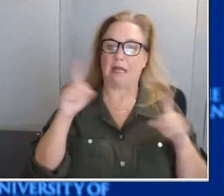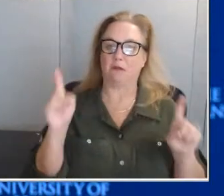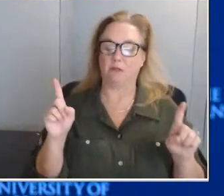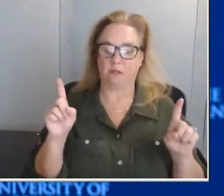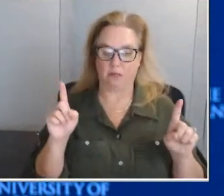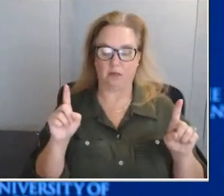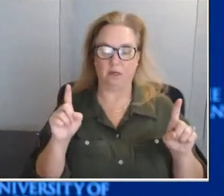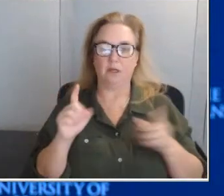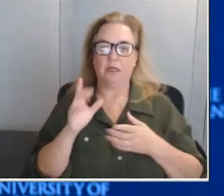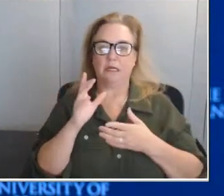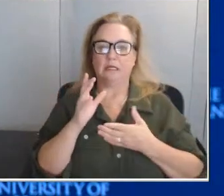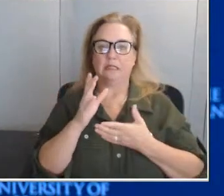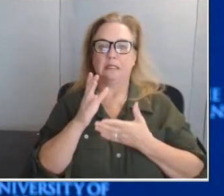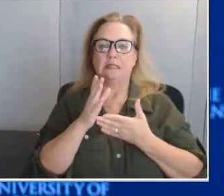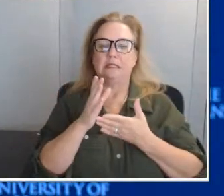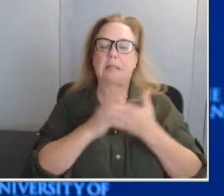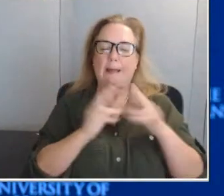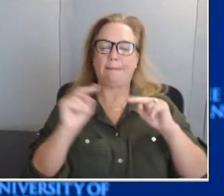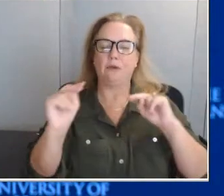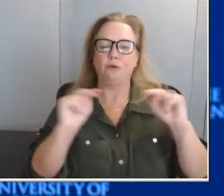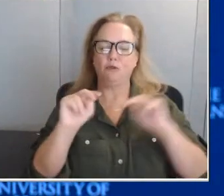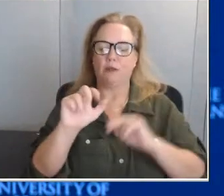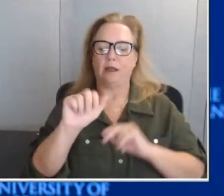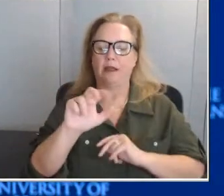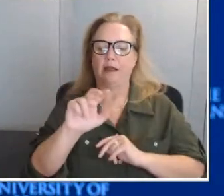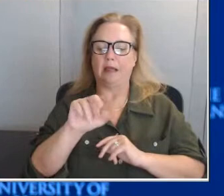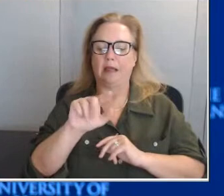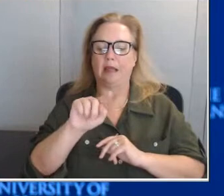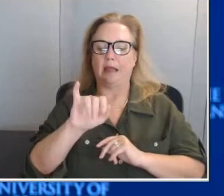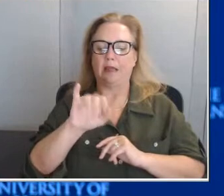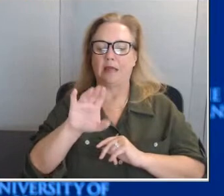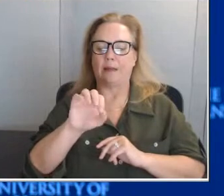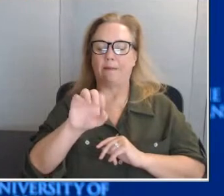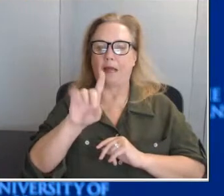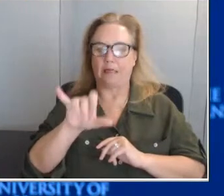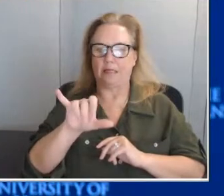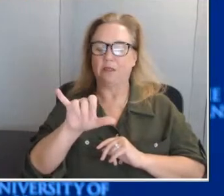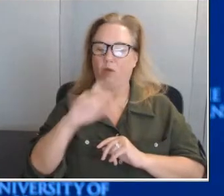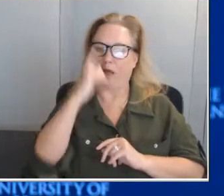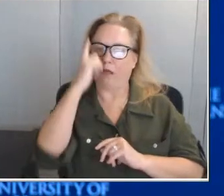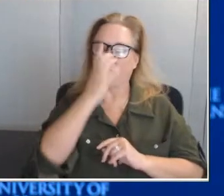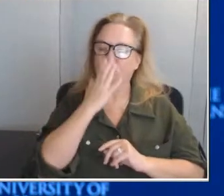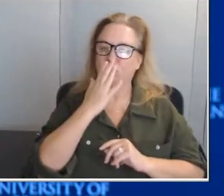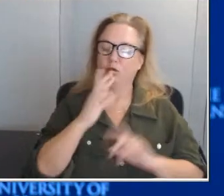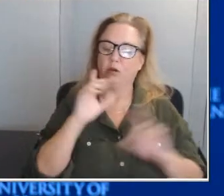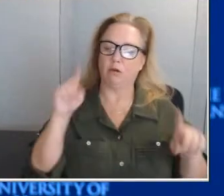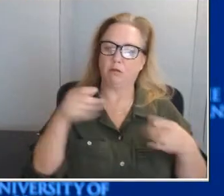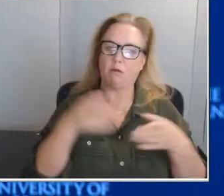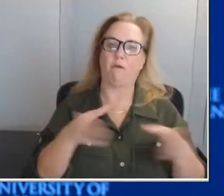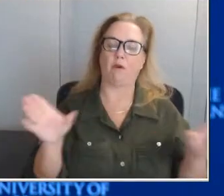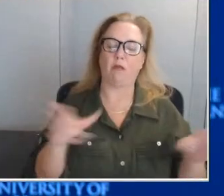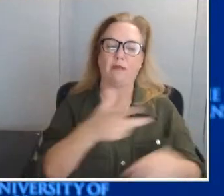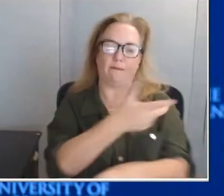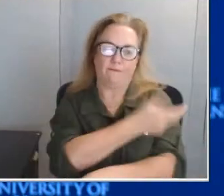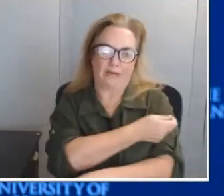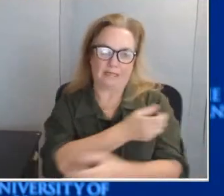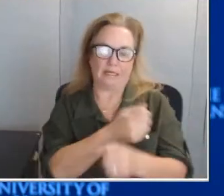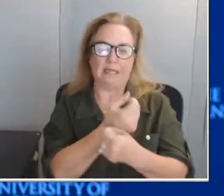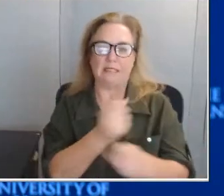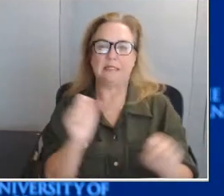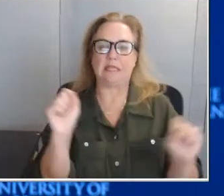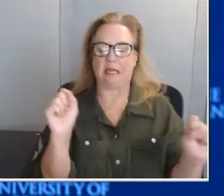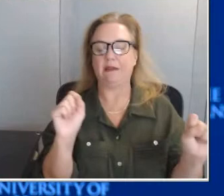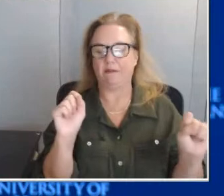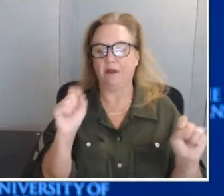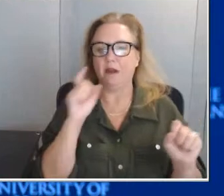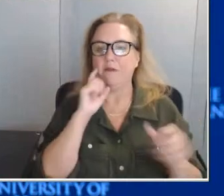some neutralizing antibodies after this booster as well. So overall, it does look good. And again, we remember that the vaccine is safe. Certainly for